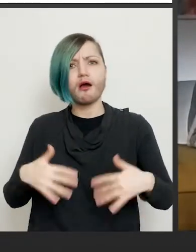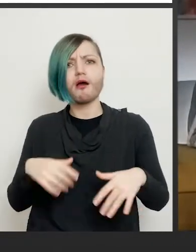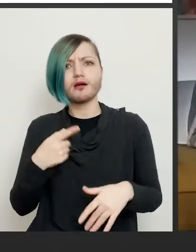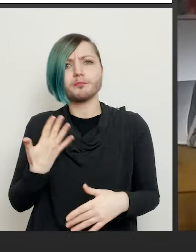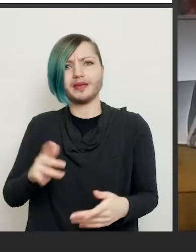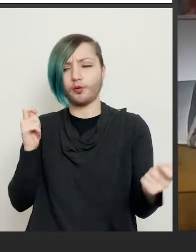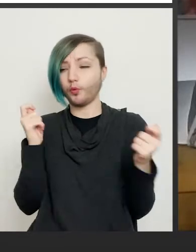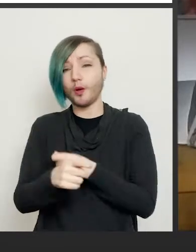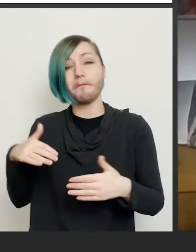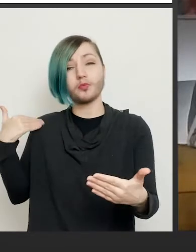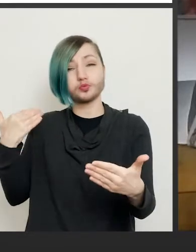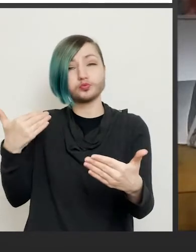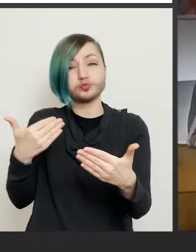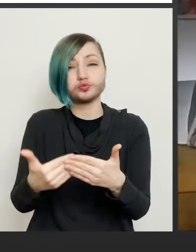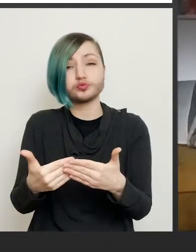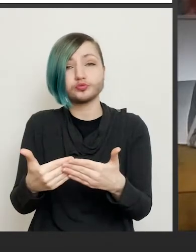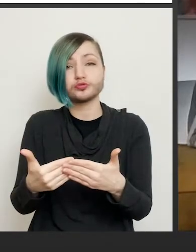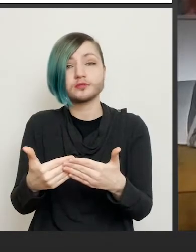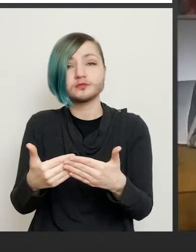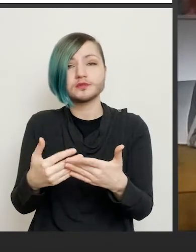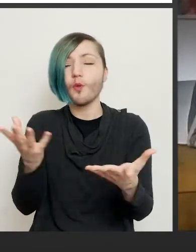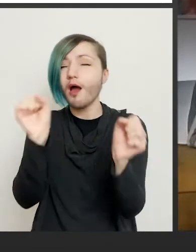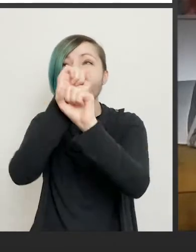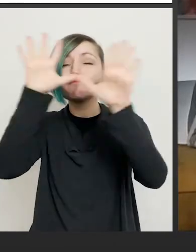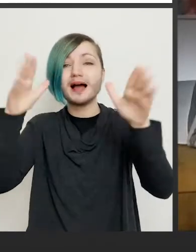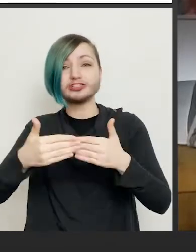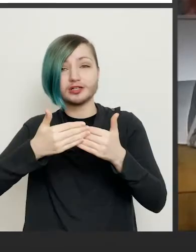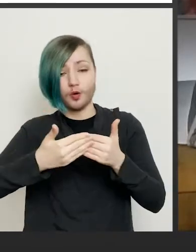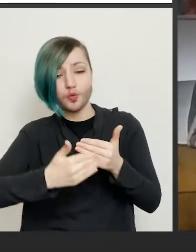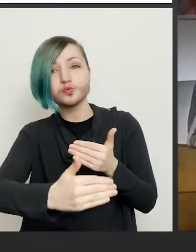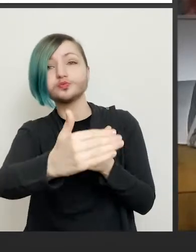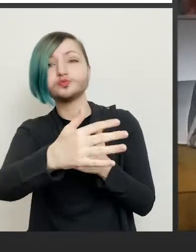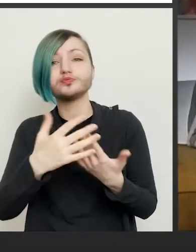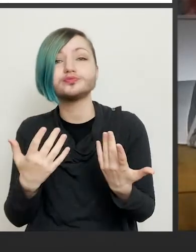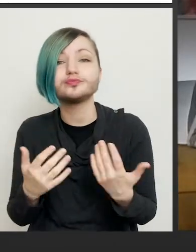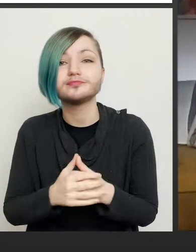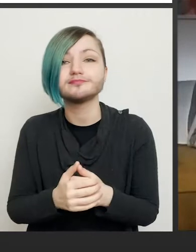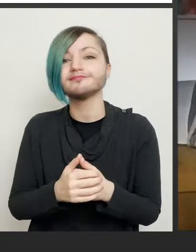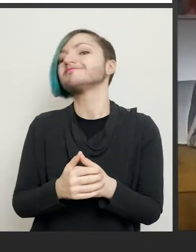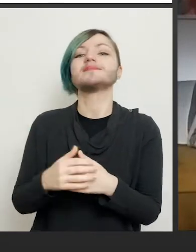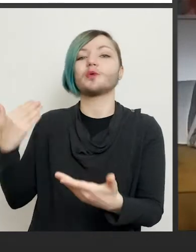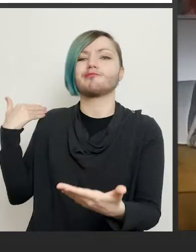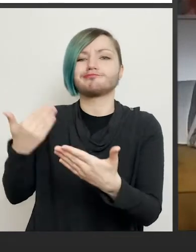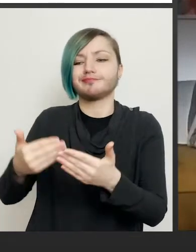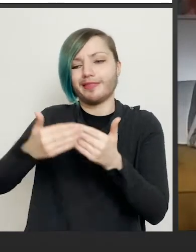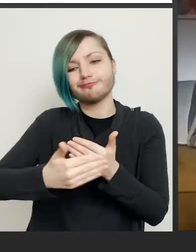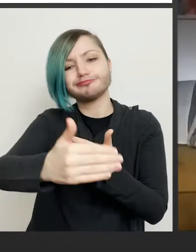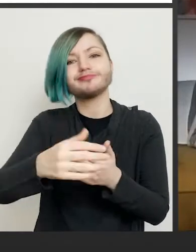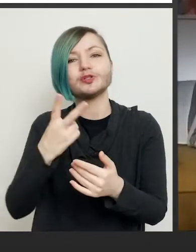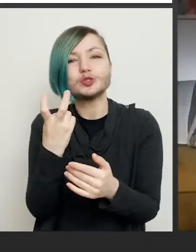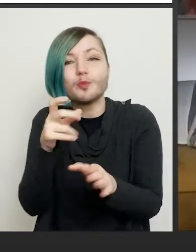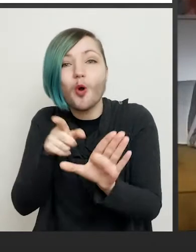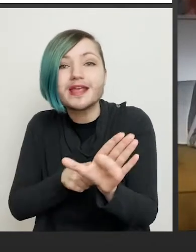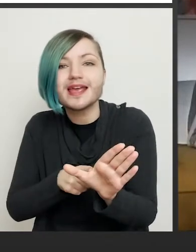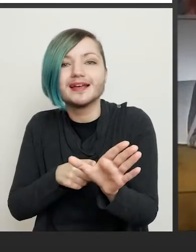really far in this amount of time. And just imagine where you can be, 2 years from there. If you've made so